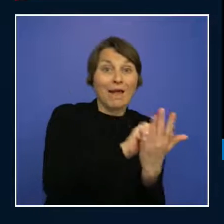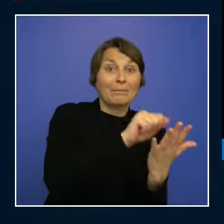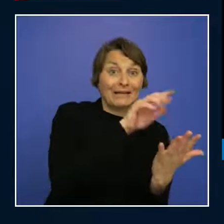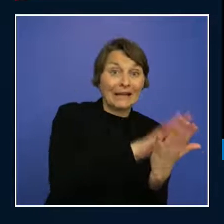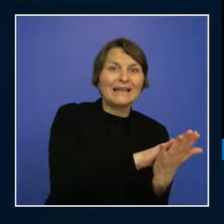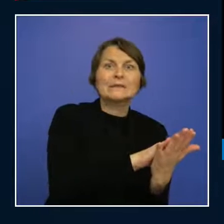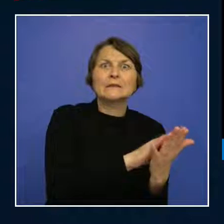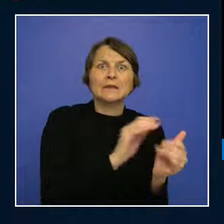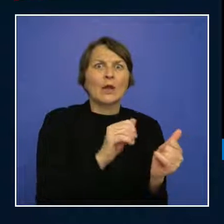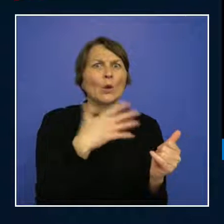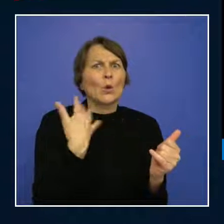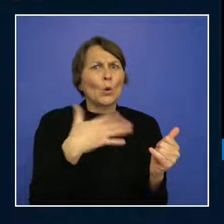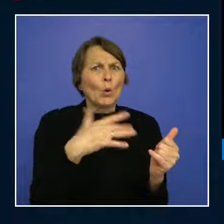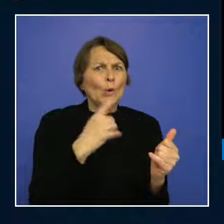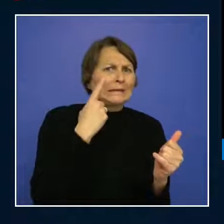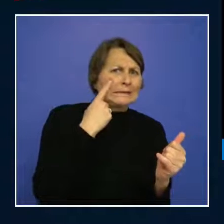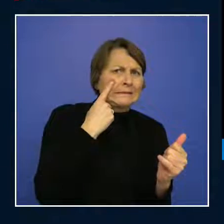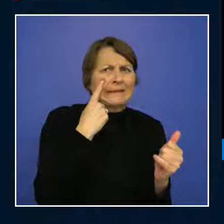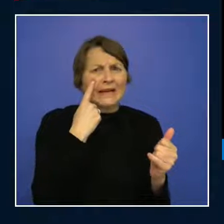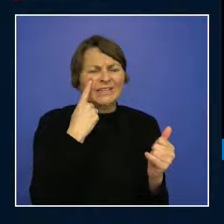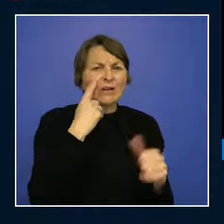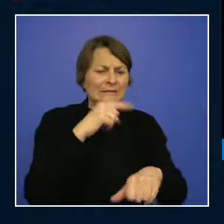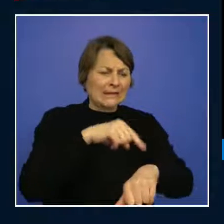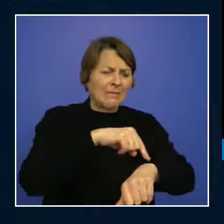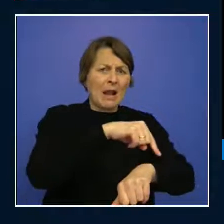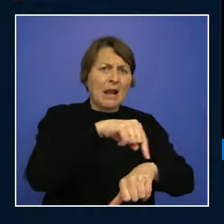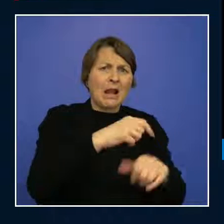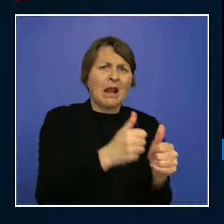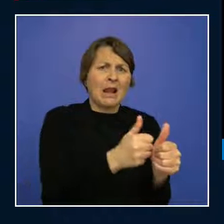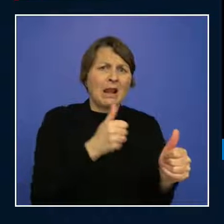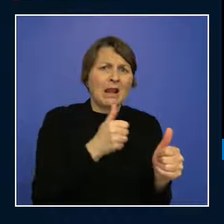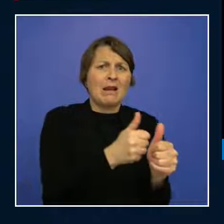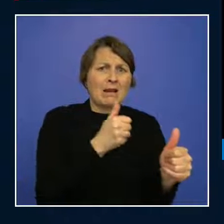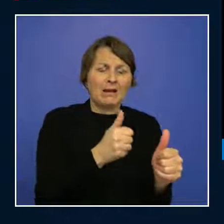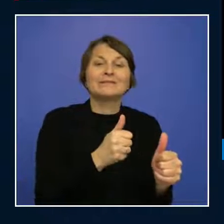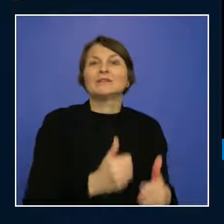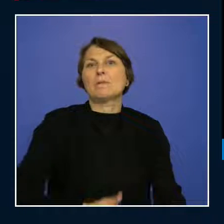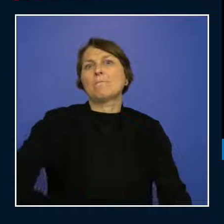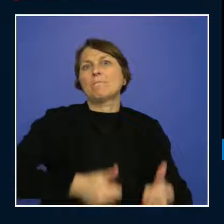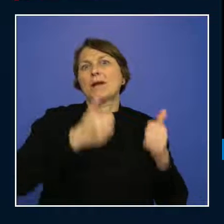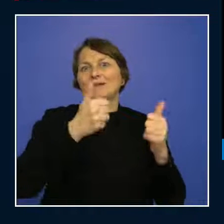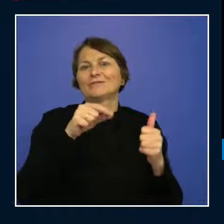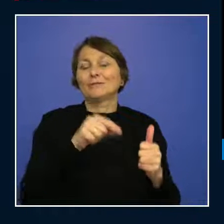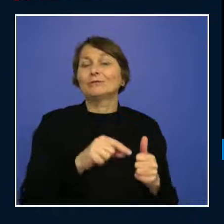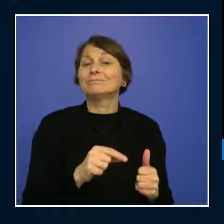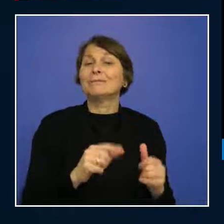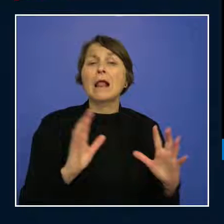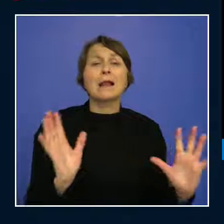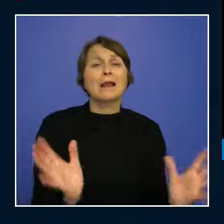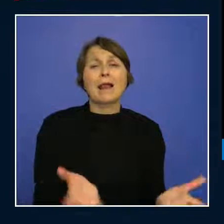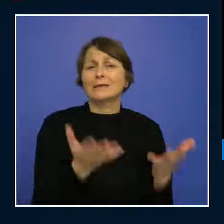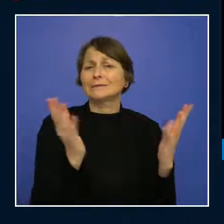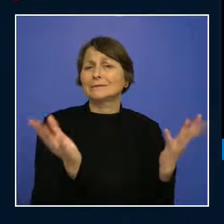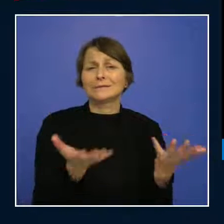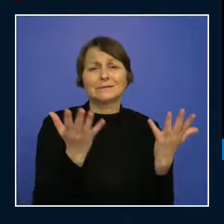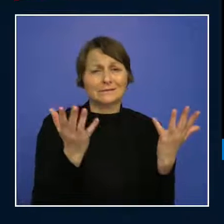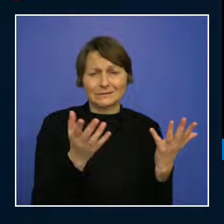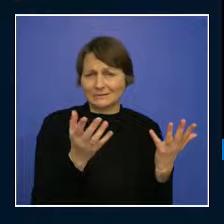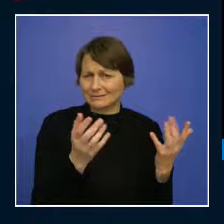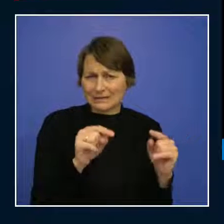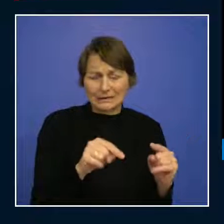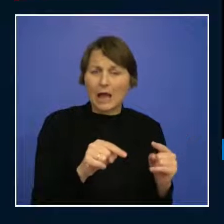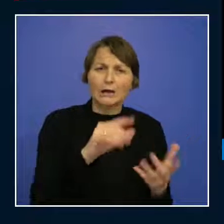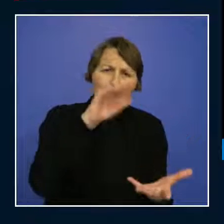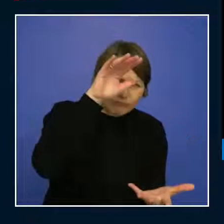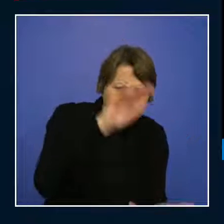great choice of feature for your load balancing. Now, it's a super lightweight load balancer. What it actually does is takes the